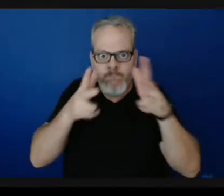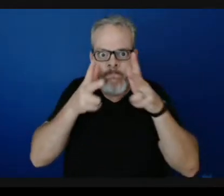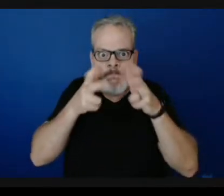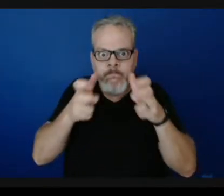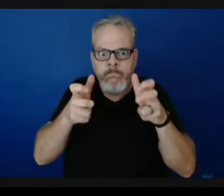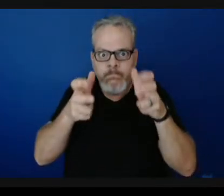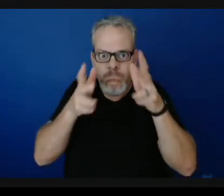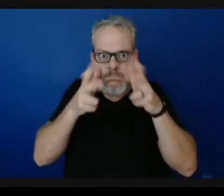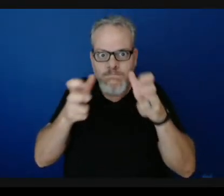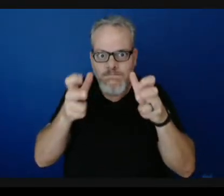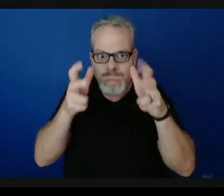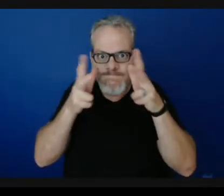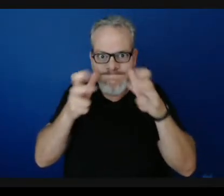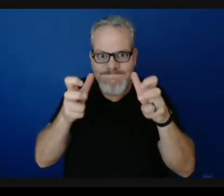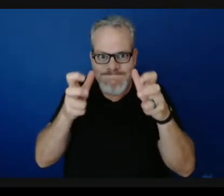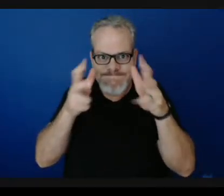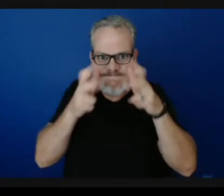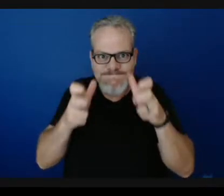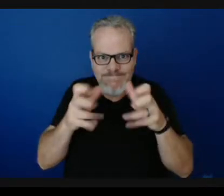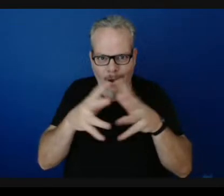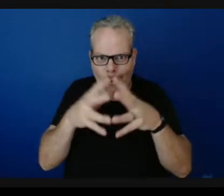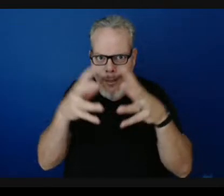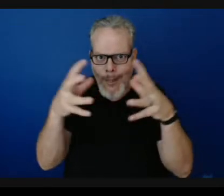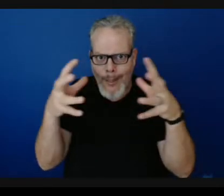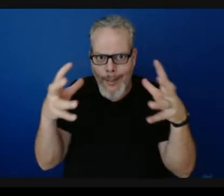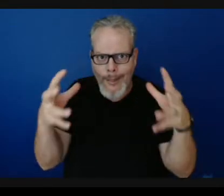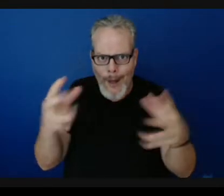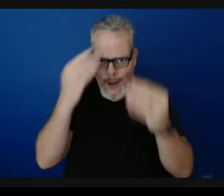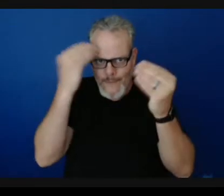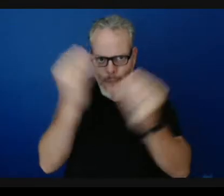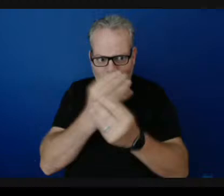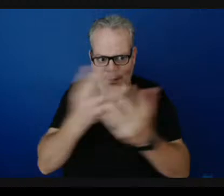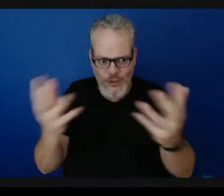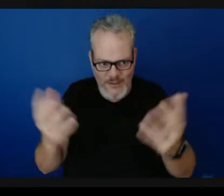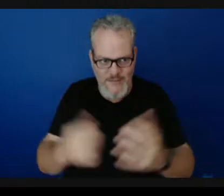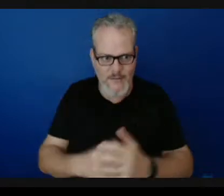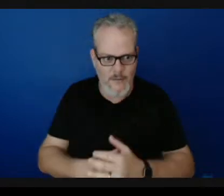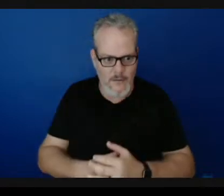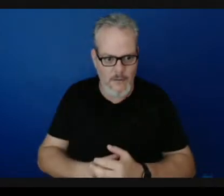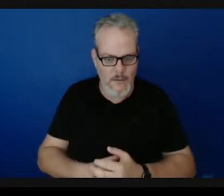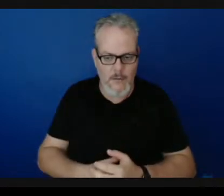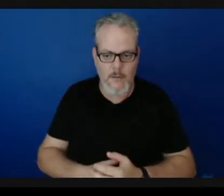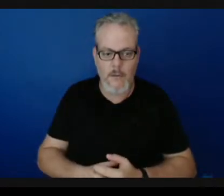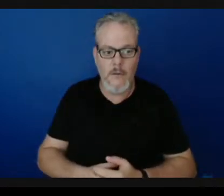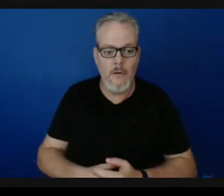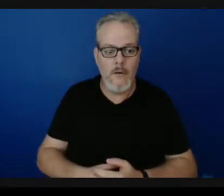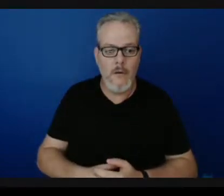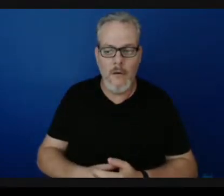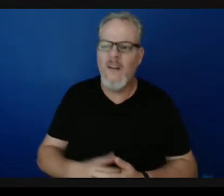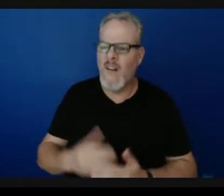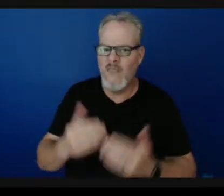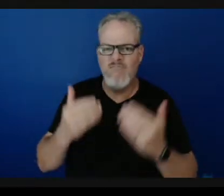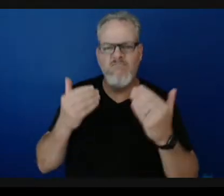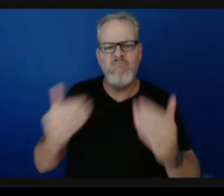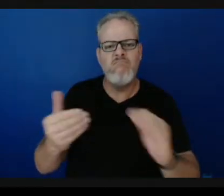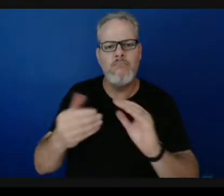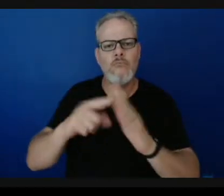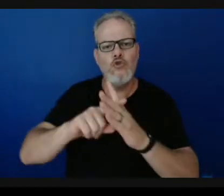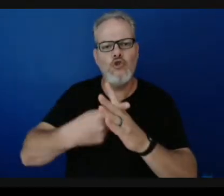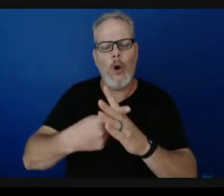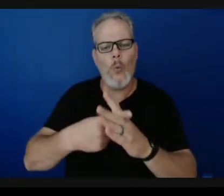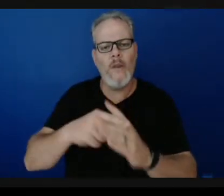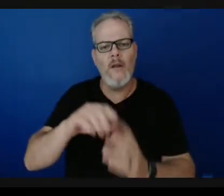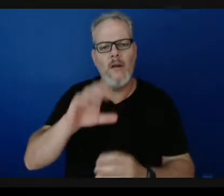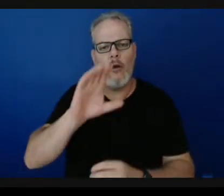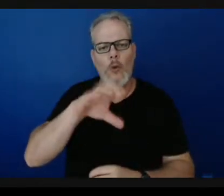All right. There's a lot of information. Well, Where are we starting tonight? Community corner. Let's start the community corner. All right. Yes, we can do sir.